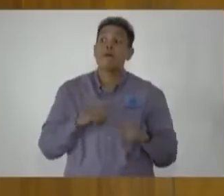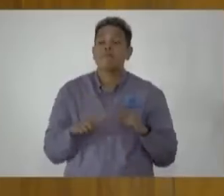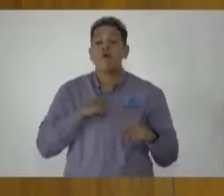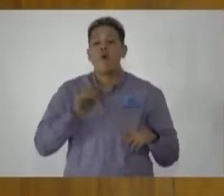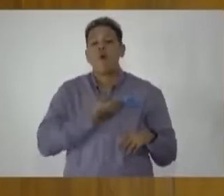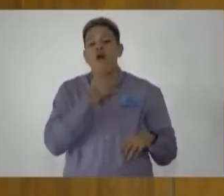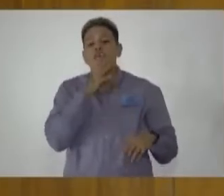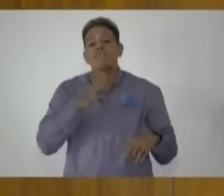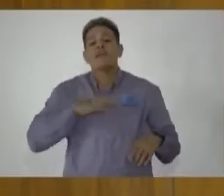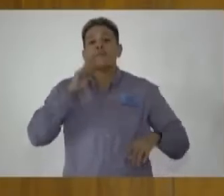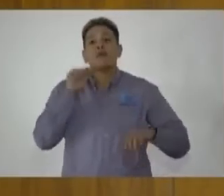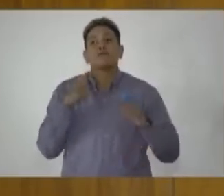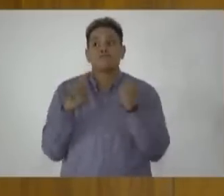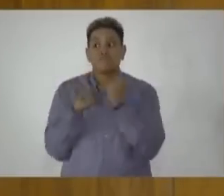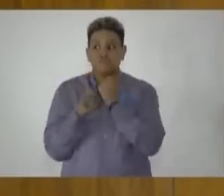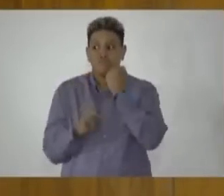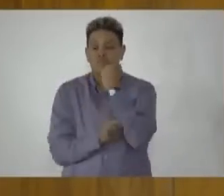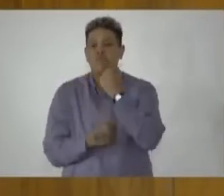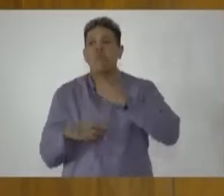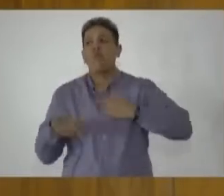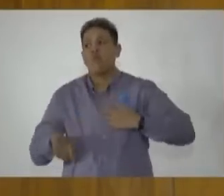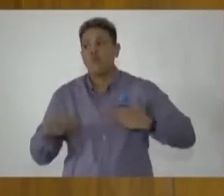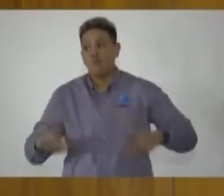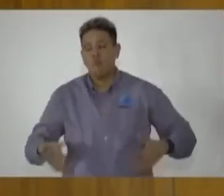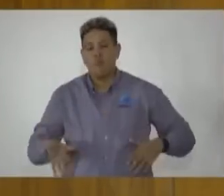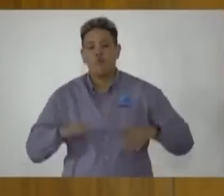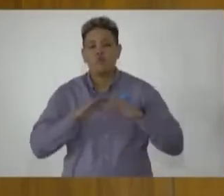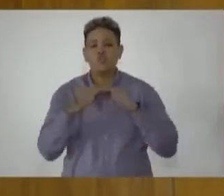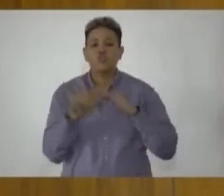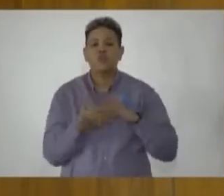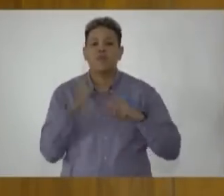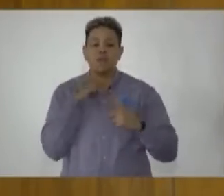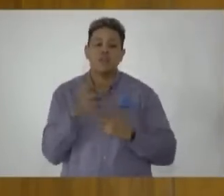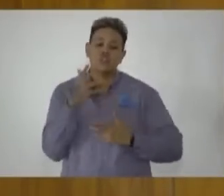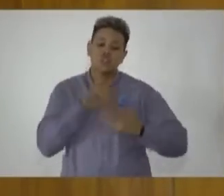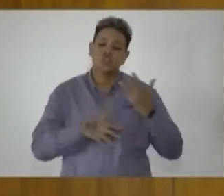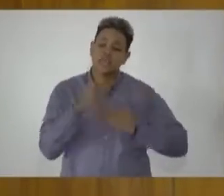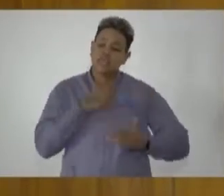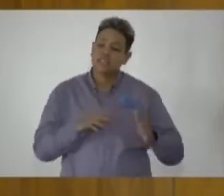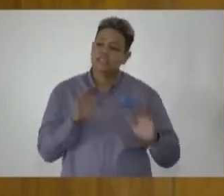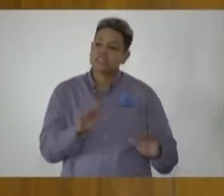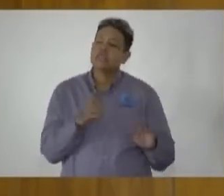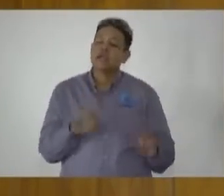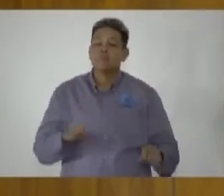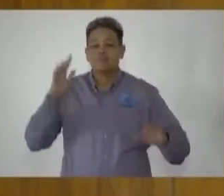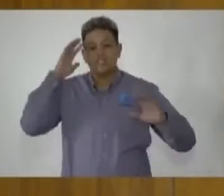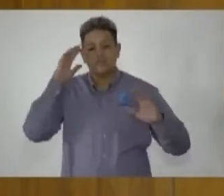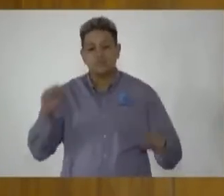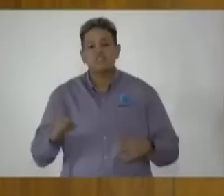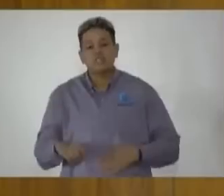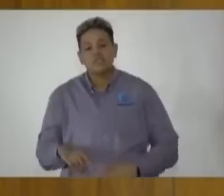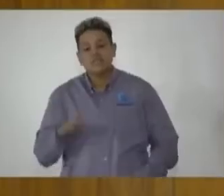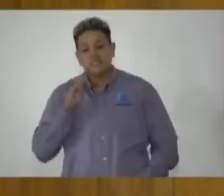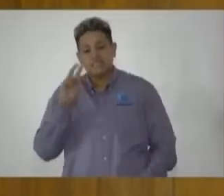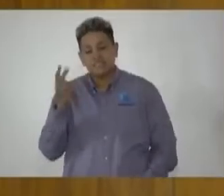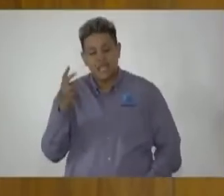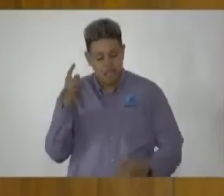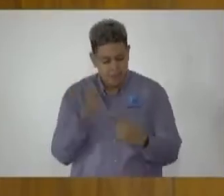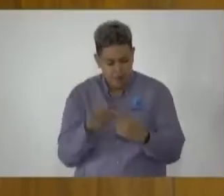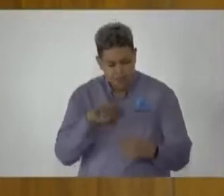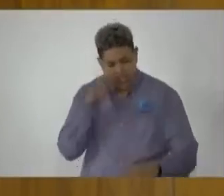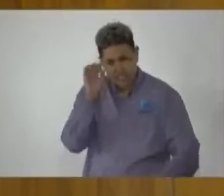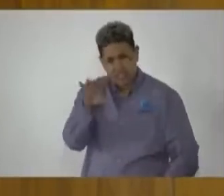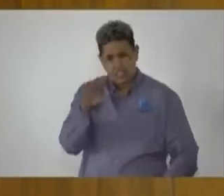the backbone of the Jamaican society. Mr. President, the second point that I